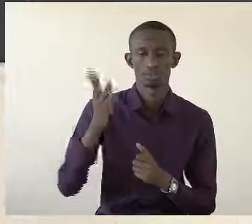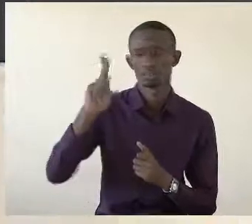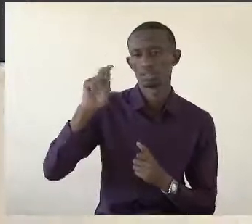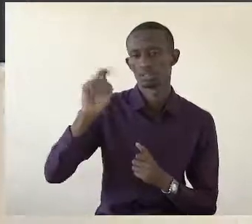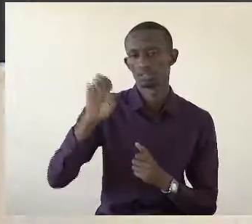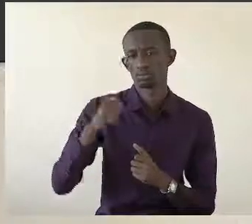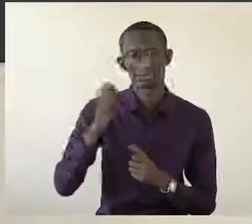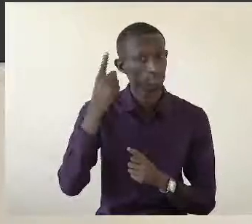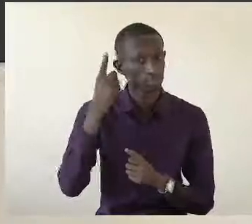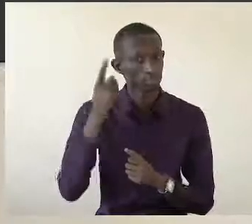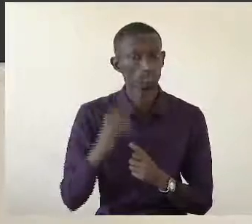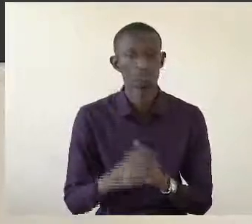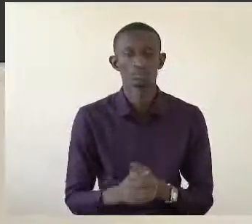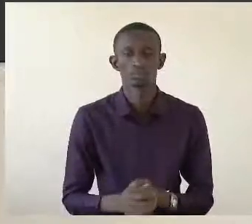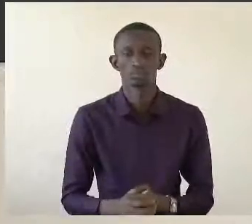Okay?